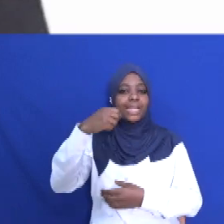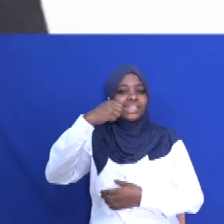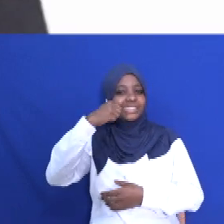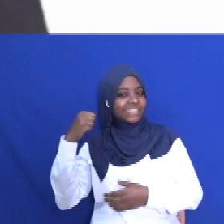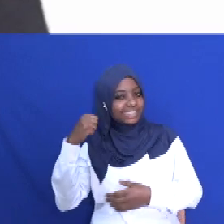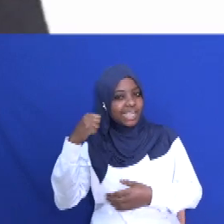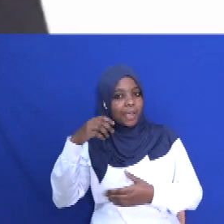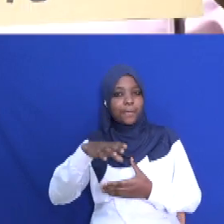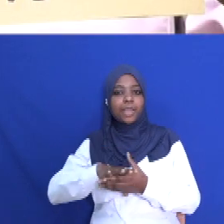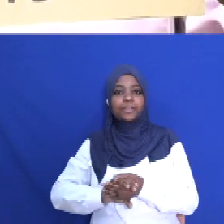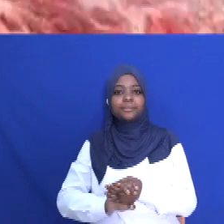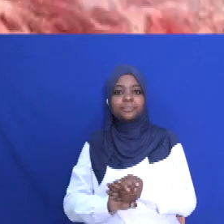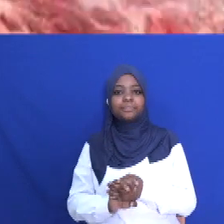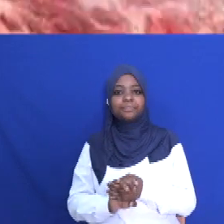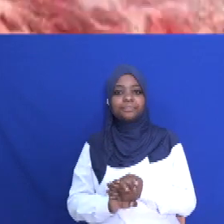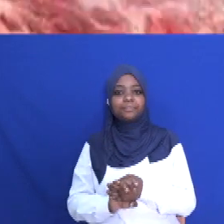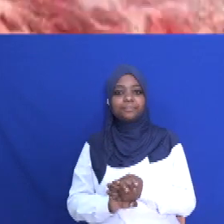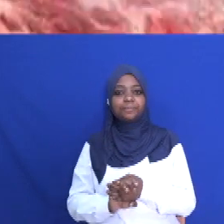come on,